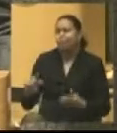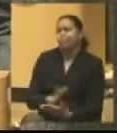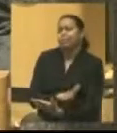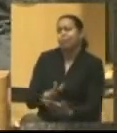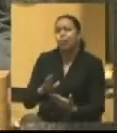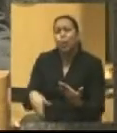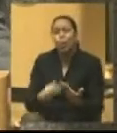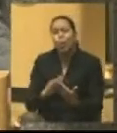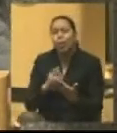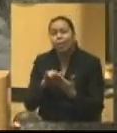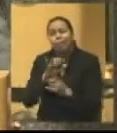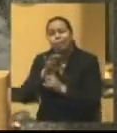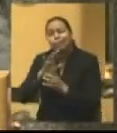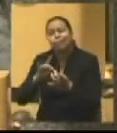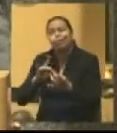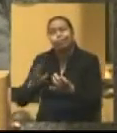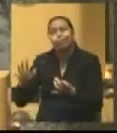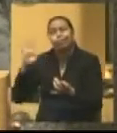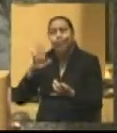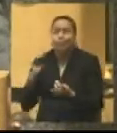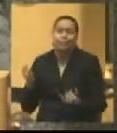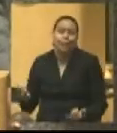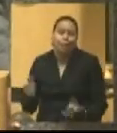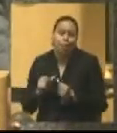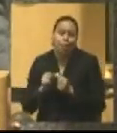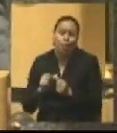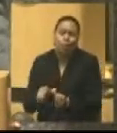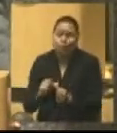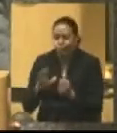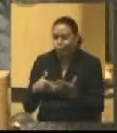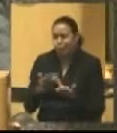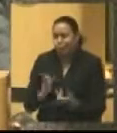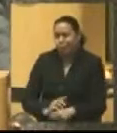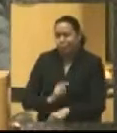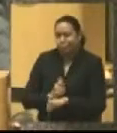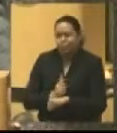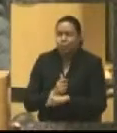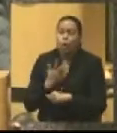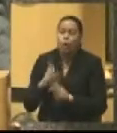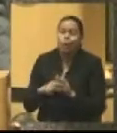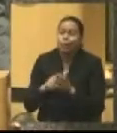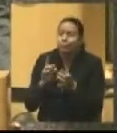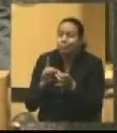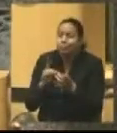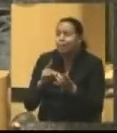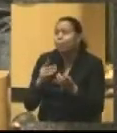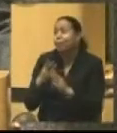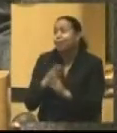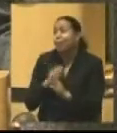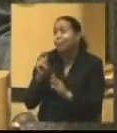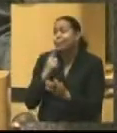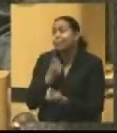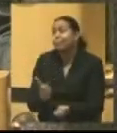was as popular back then as it is today. It was already in place, publicly debated, even before Lincoln issued